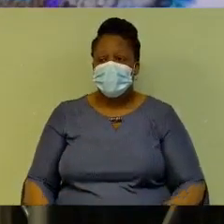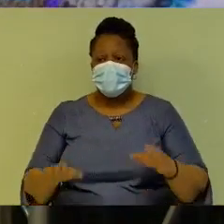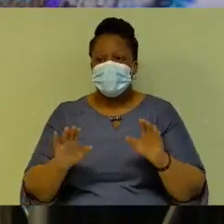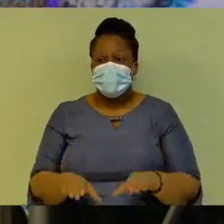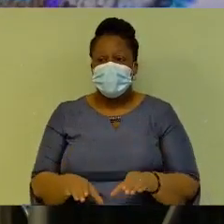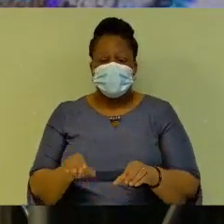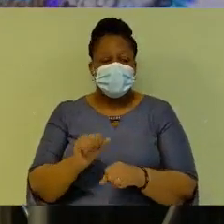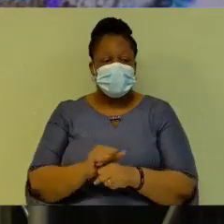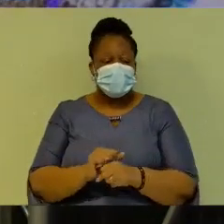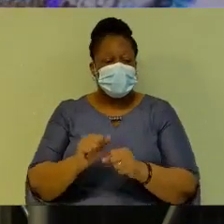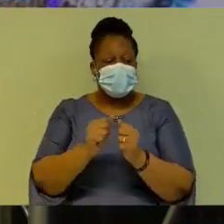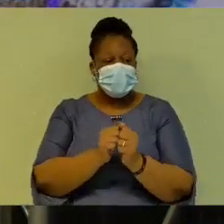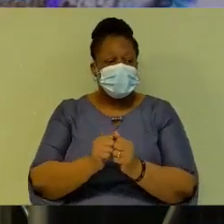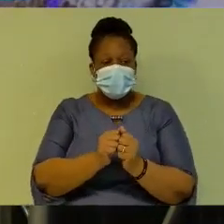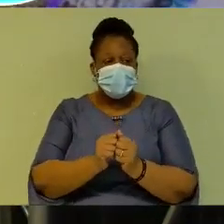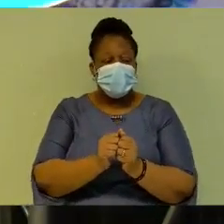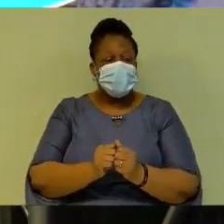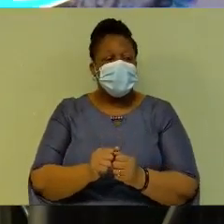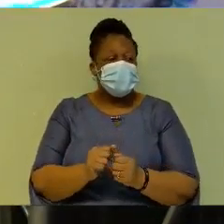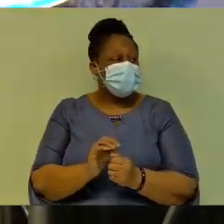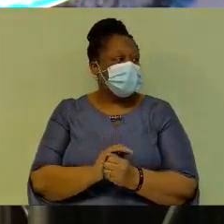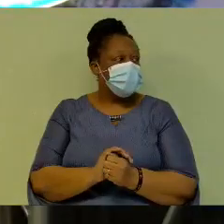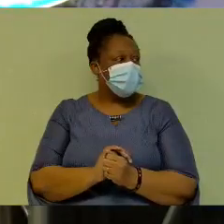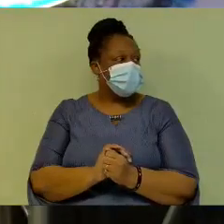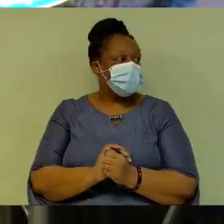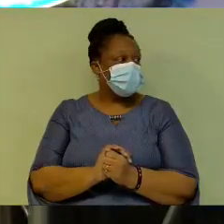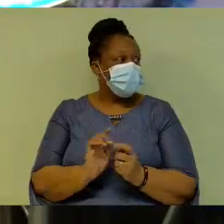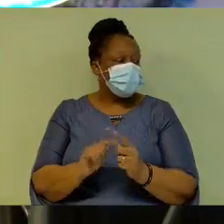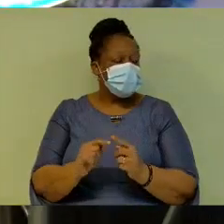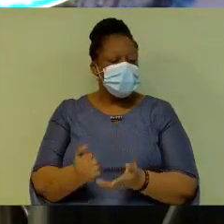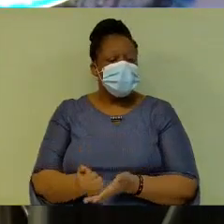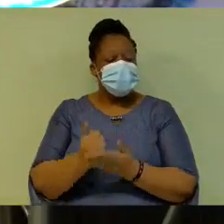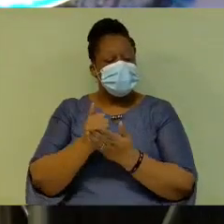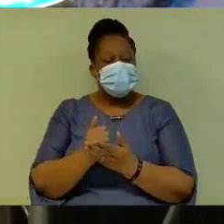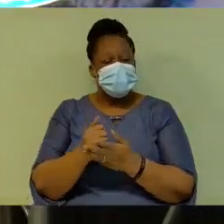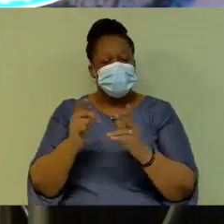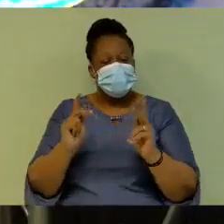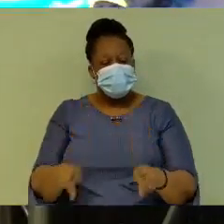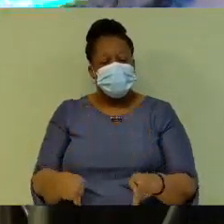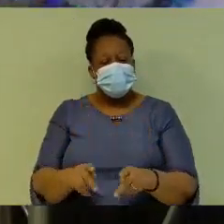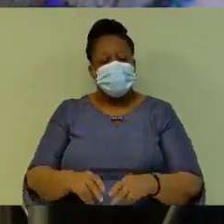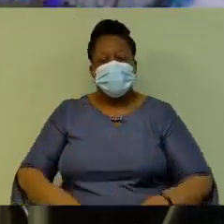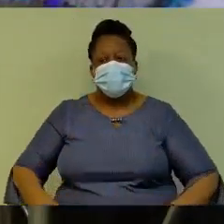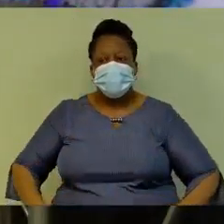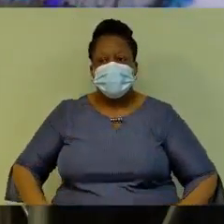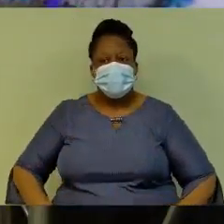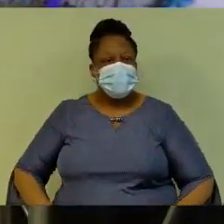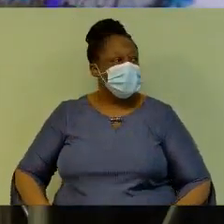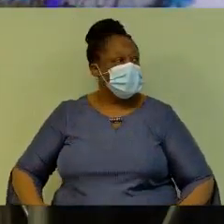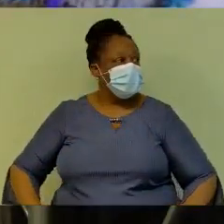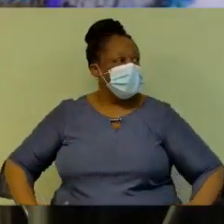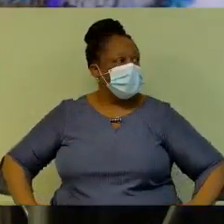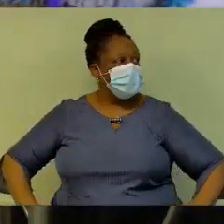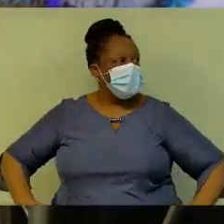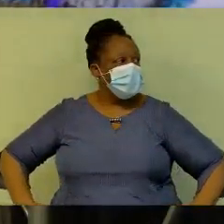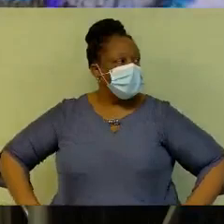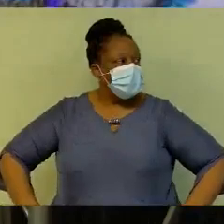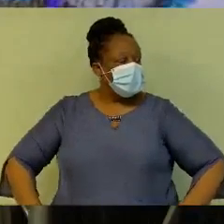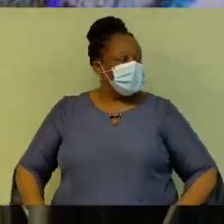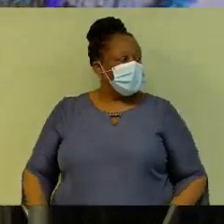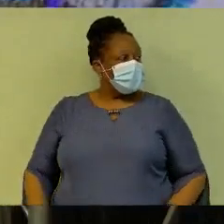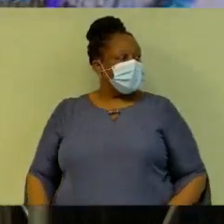NGOs, civil society, and international agencies. The department functions under a legislative